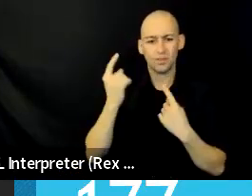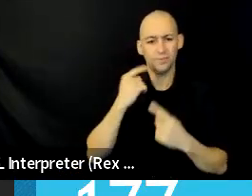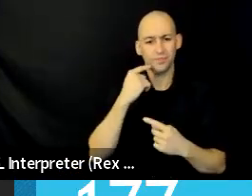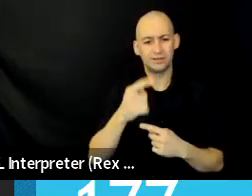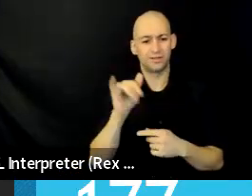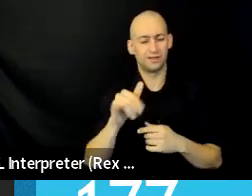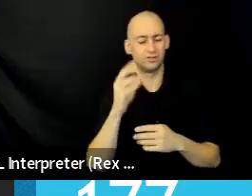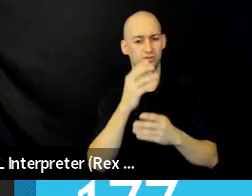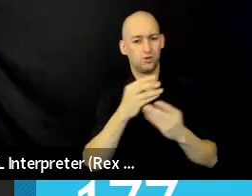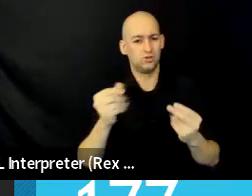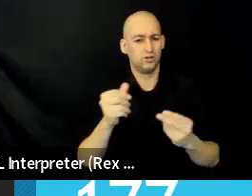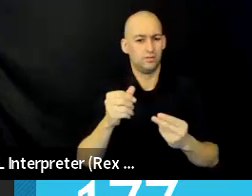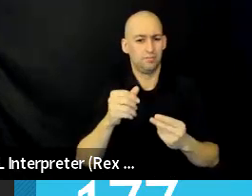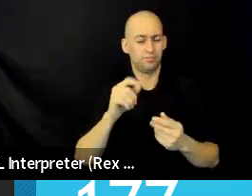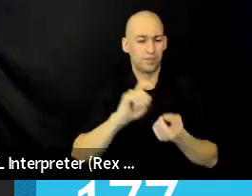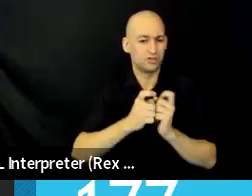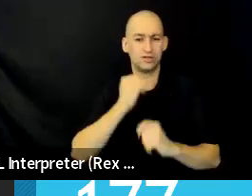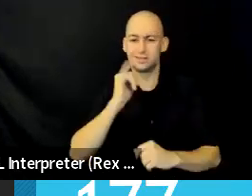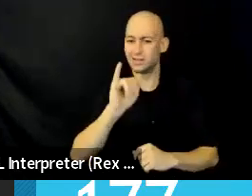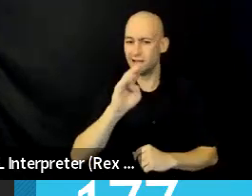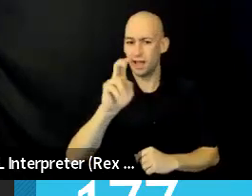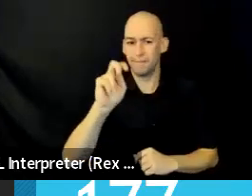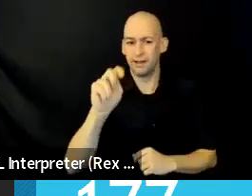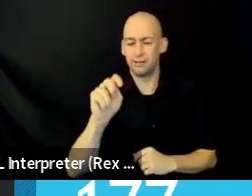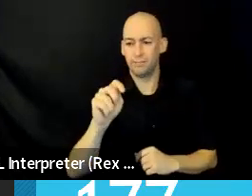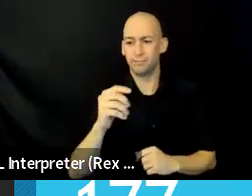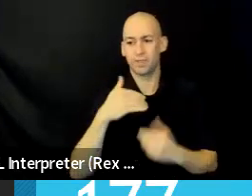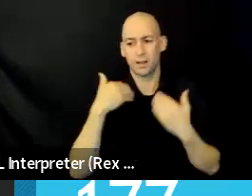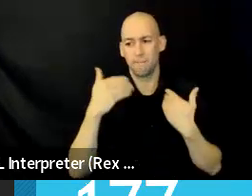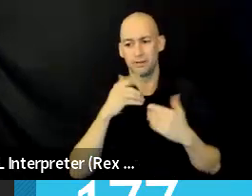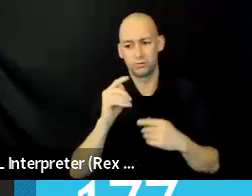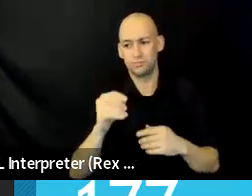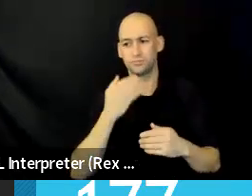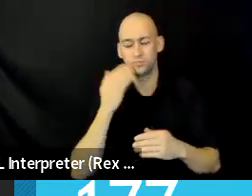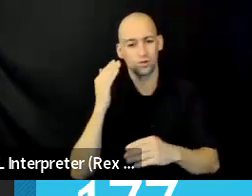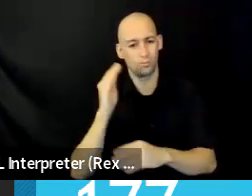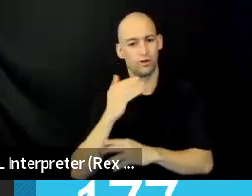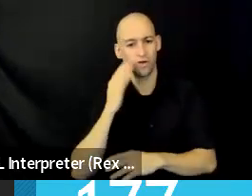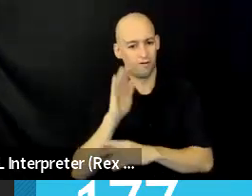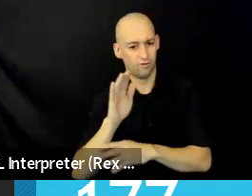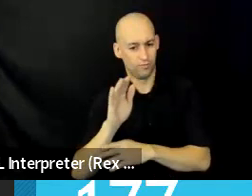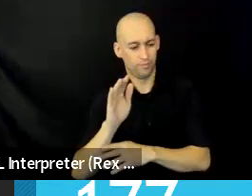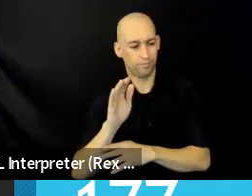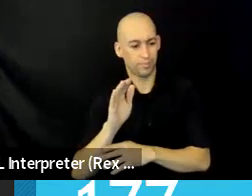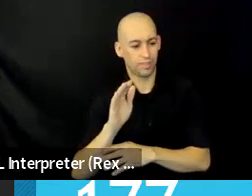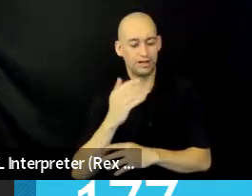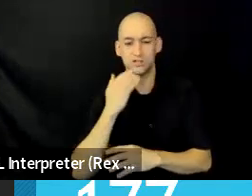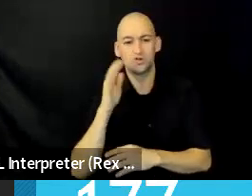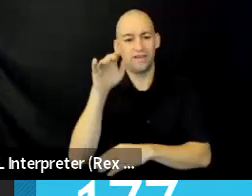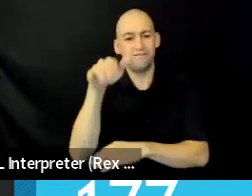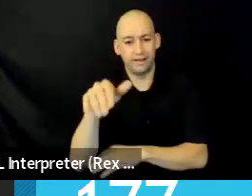bit? Yes, I'd be happy to. Good morning, or good afternoon, Afternoon. Chair Eager and members of It's the good commission. evening.